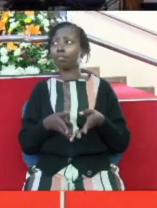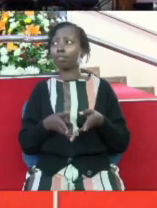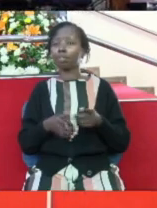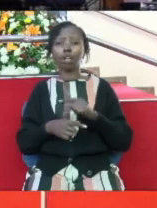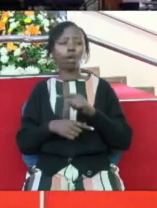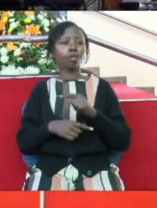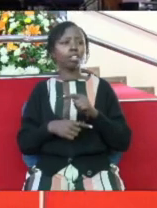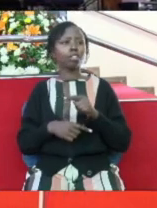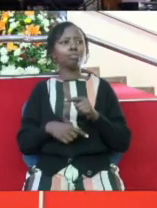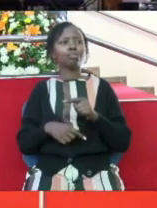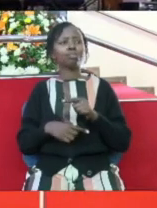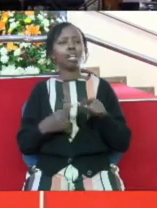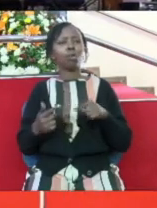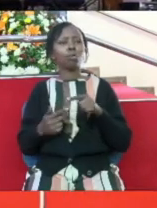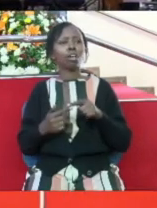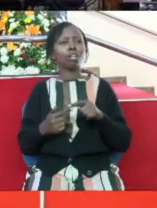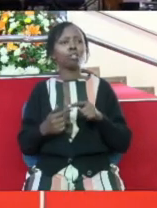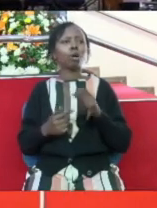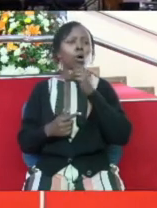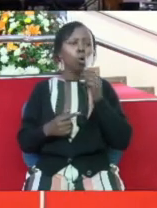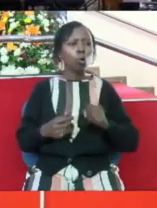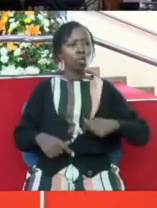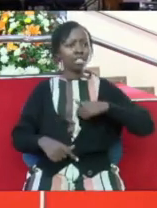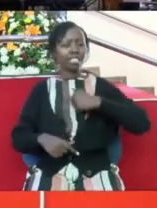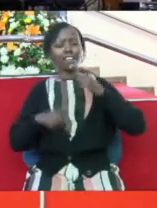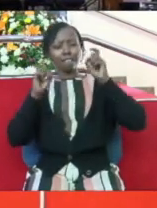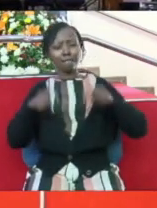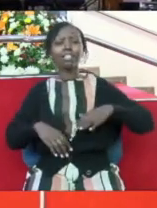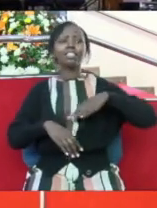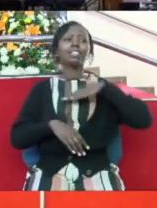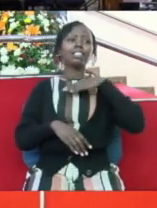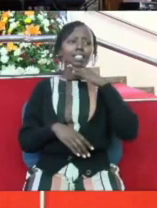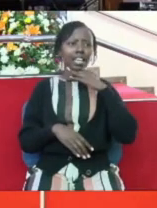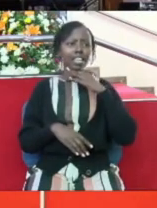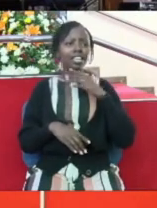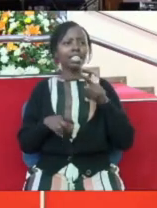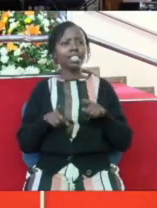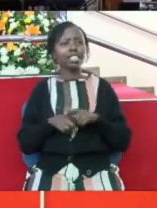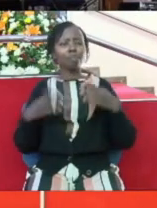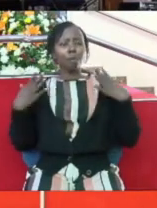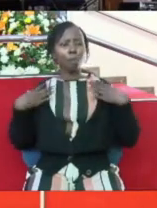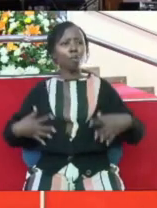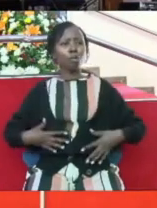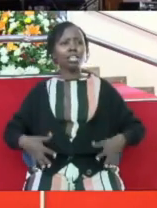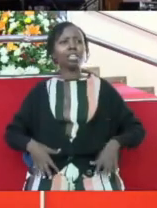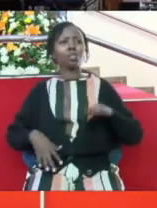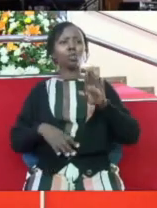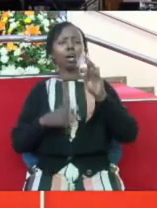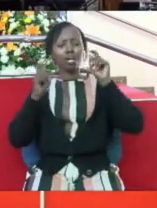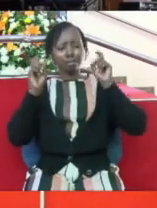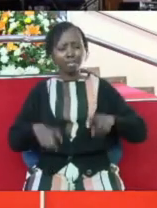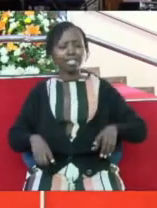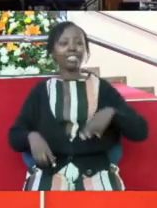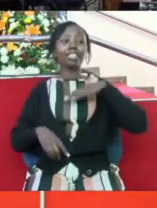self has to die. Ni kwamba ukale wako unafaa ufe. The old self has to be crucified. Ukale wako inafaa kusulubishwa. So that it will no longer